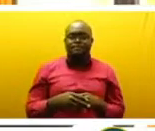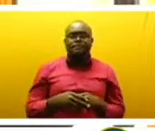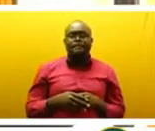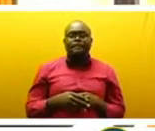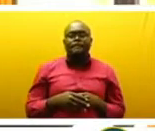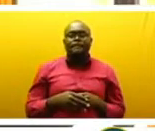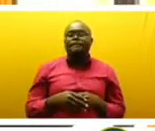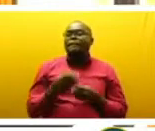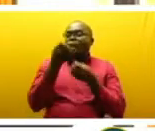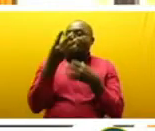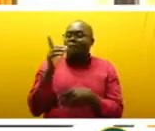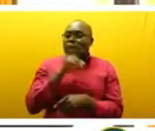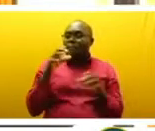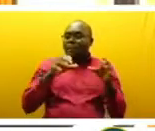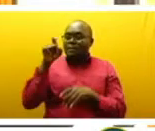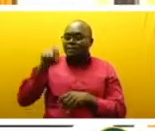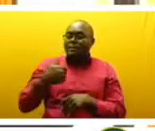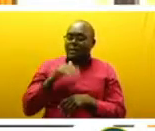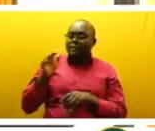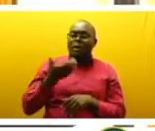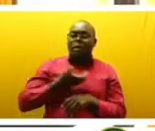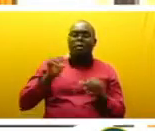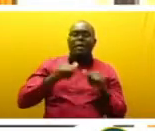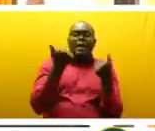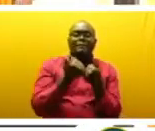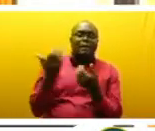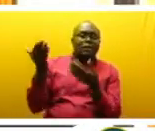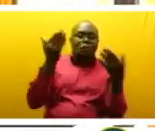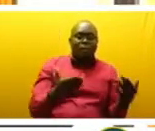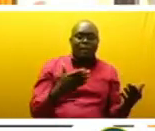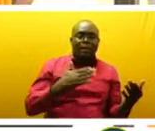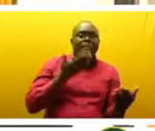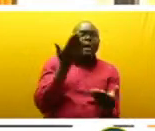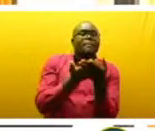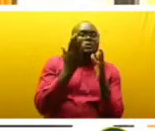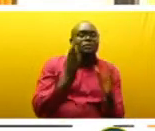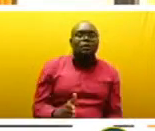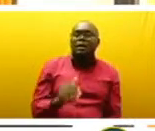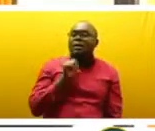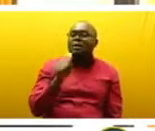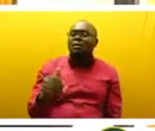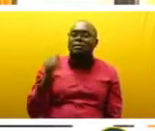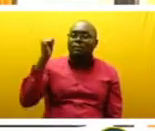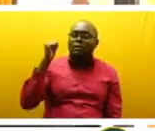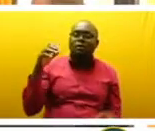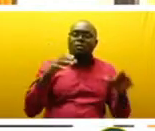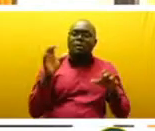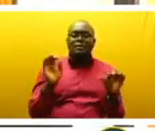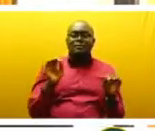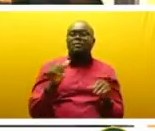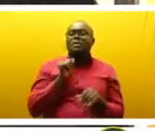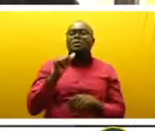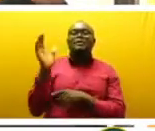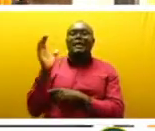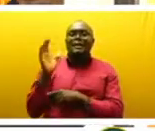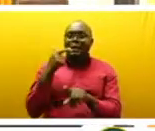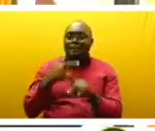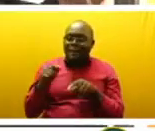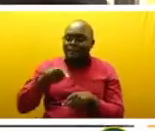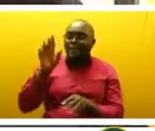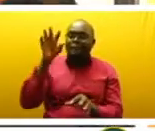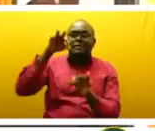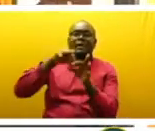You're told that parties must have their own agents to present things here. My petitioner is not a political party. He's not a candidate, but is a